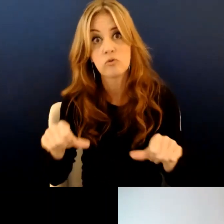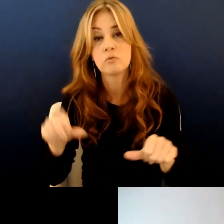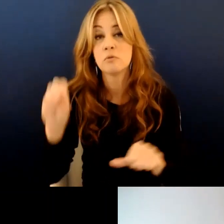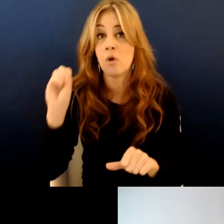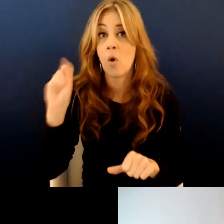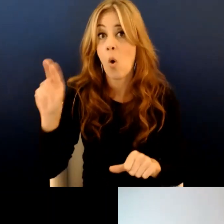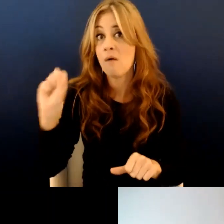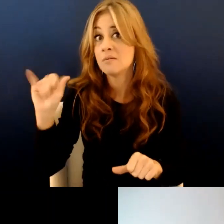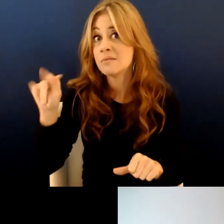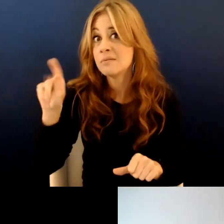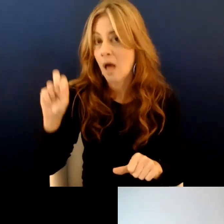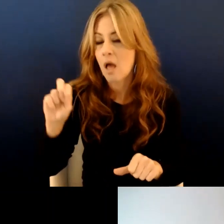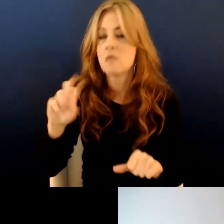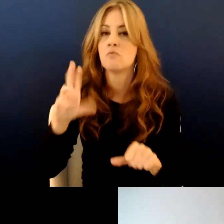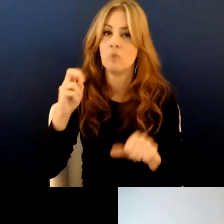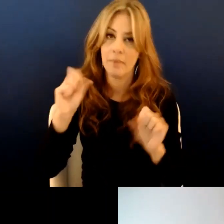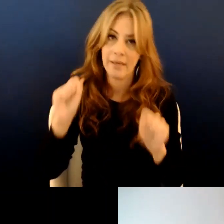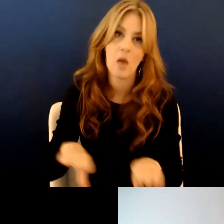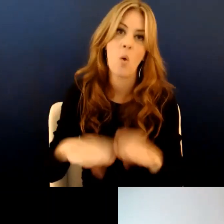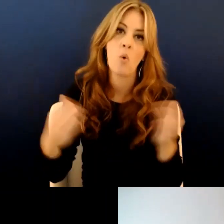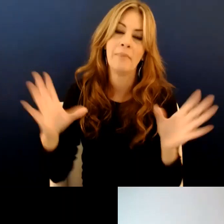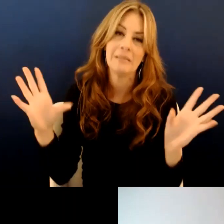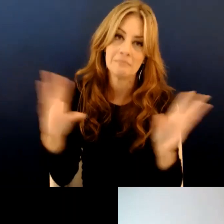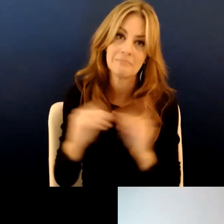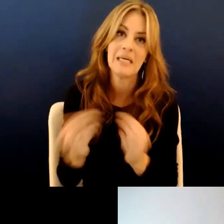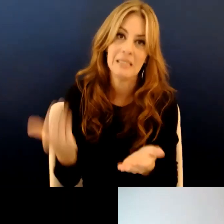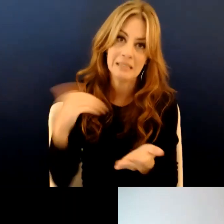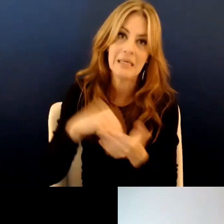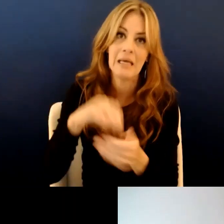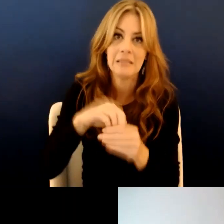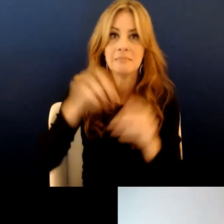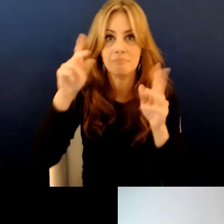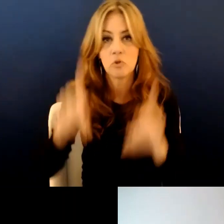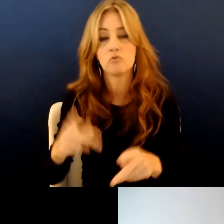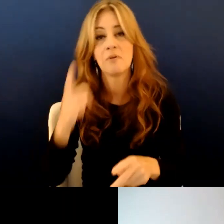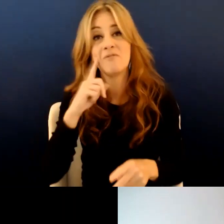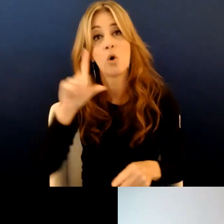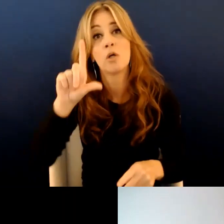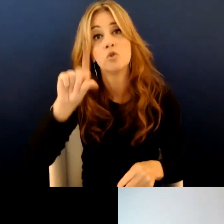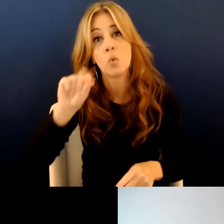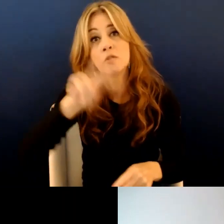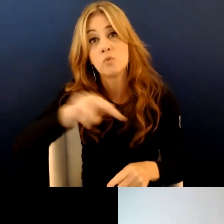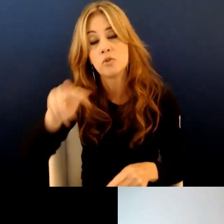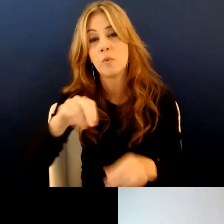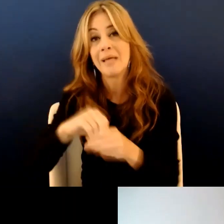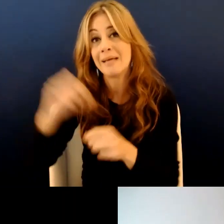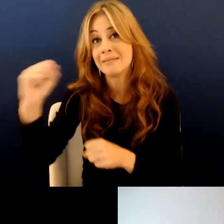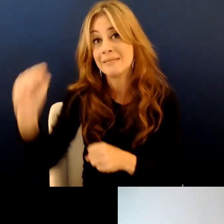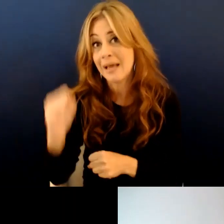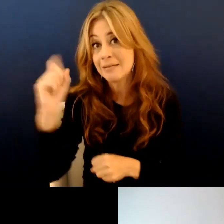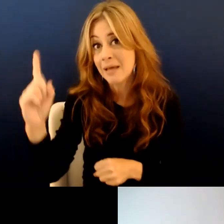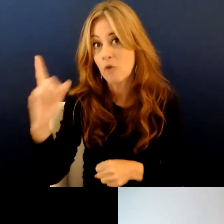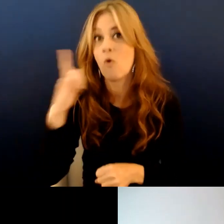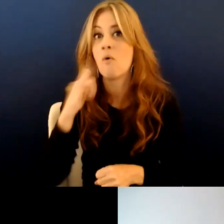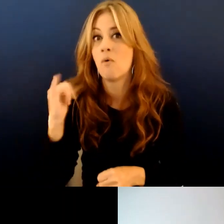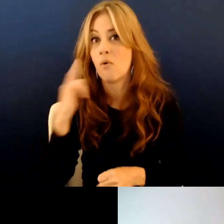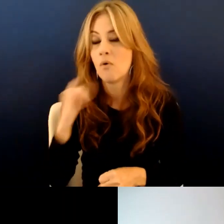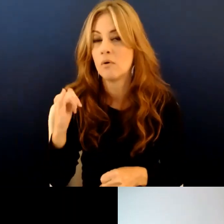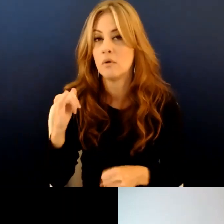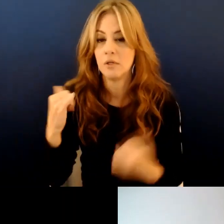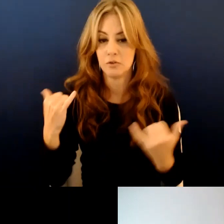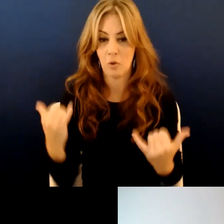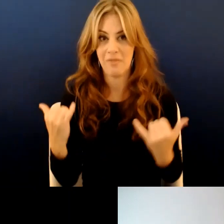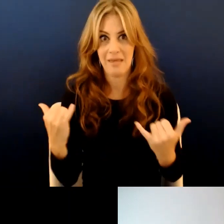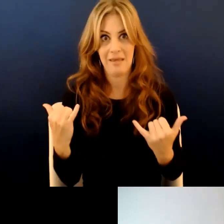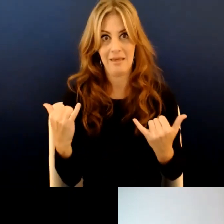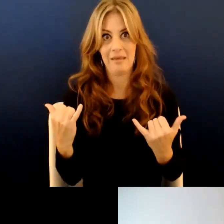when we resume our place-based meetings in 2022 and in San Diego. So this gives you a little bit of a jump, not just